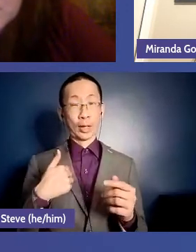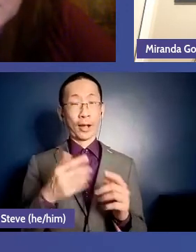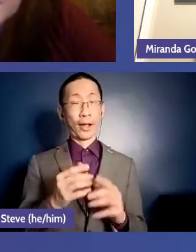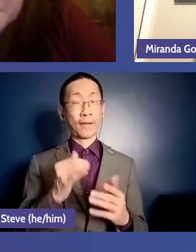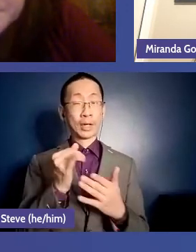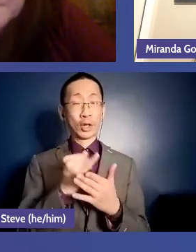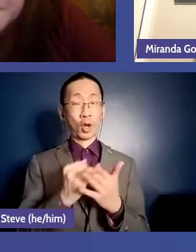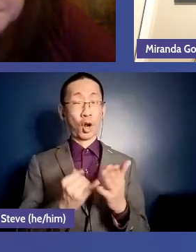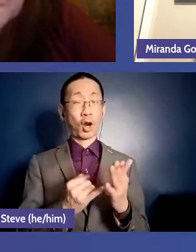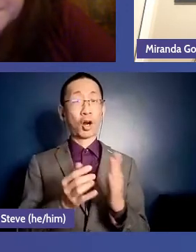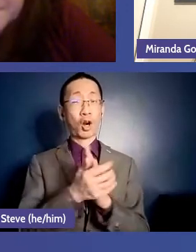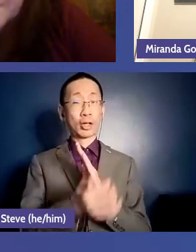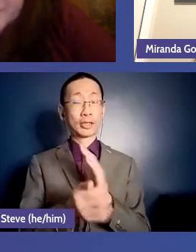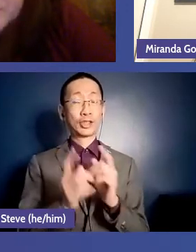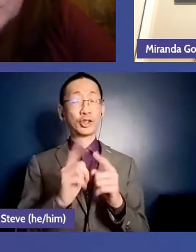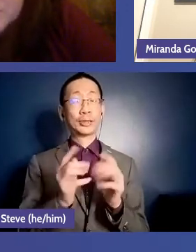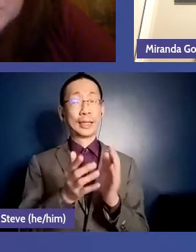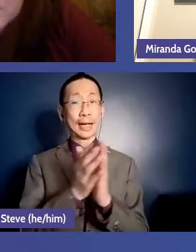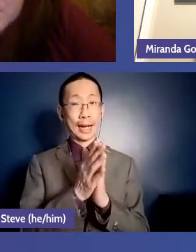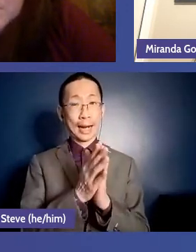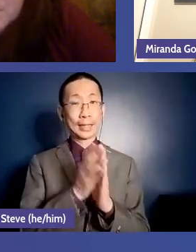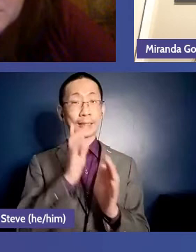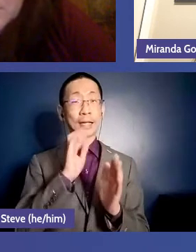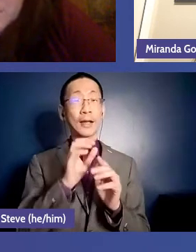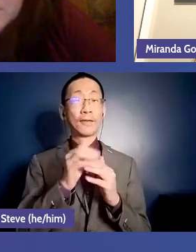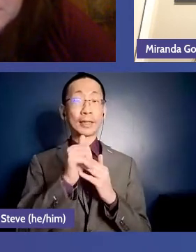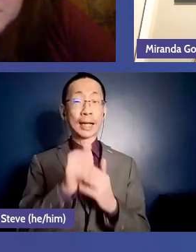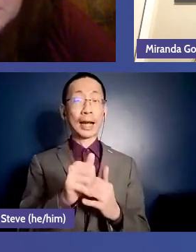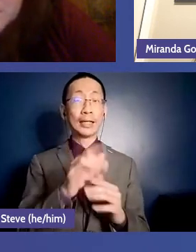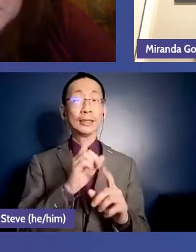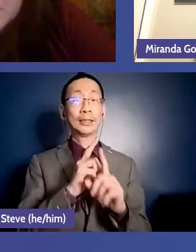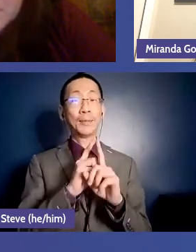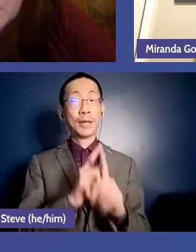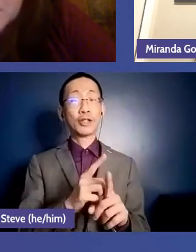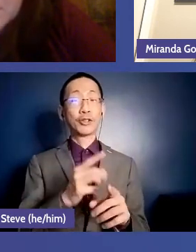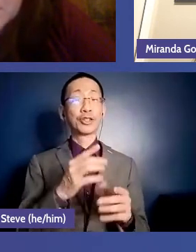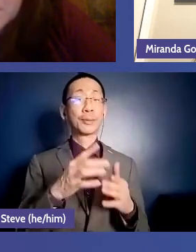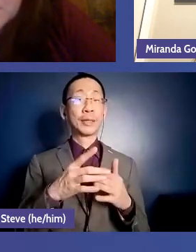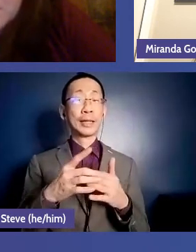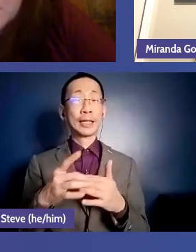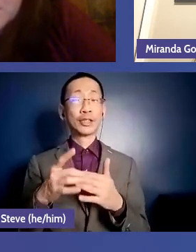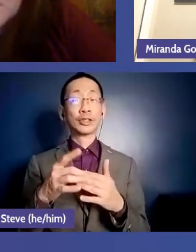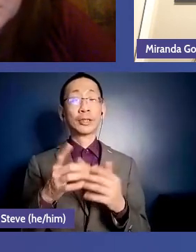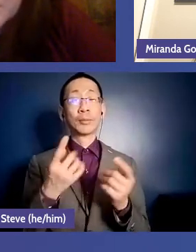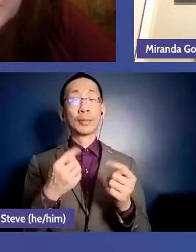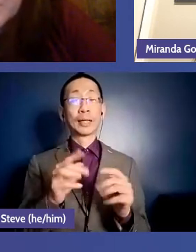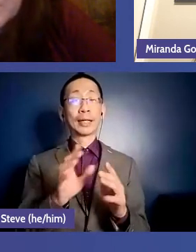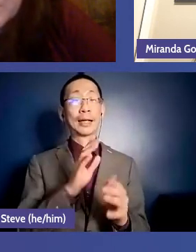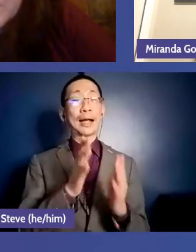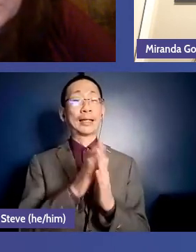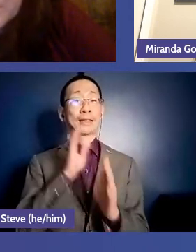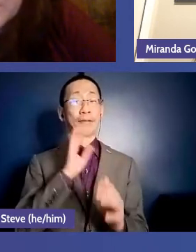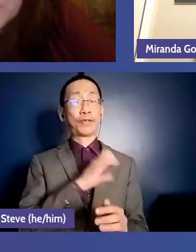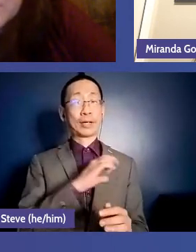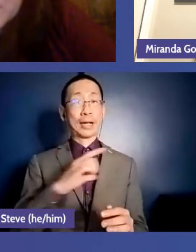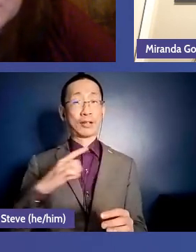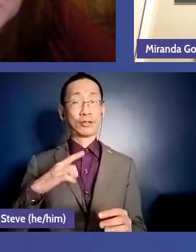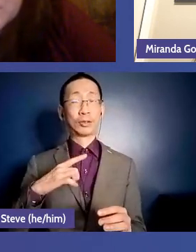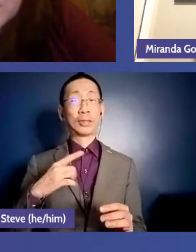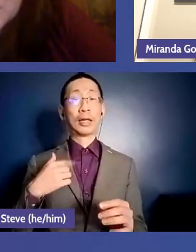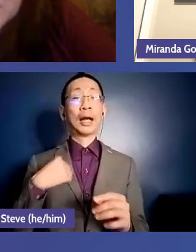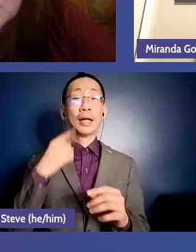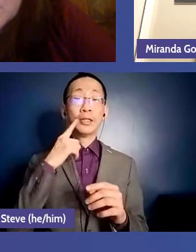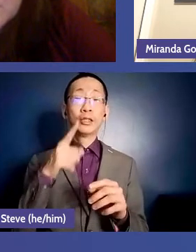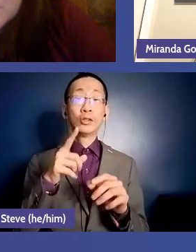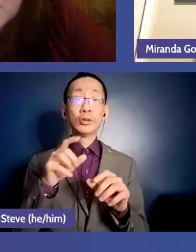ask of guidance and mentorship and leader, you know, and seeking counsel. And I think you get better at